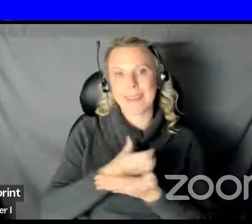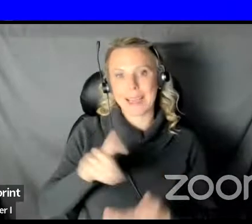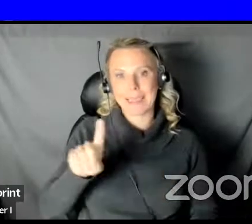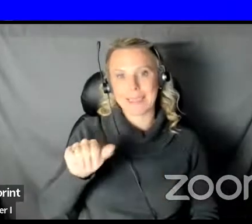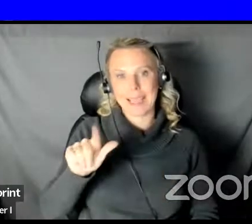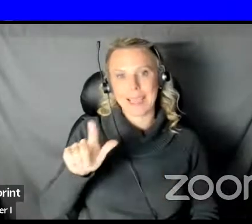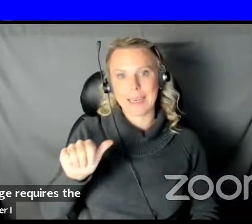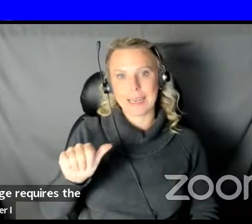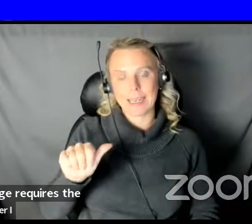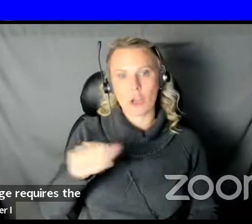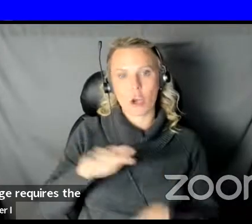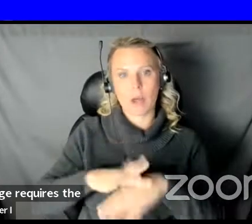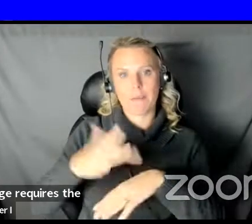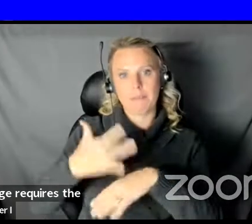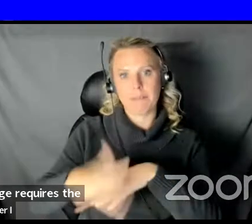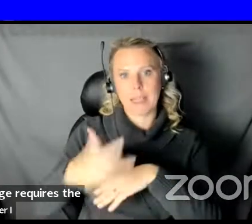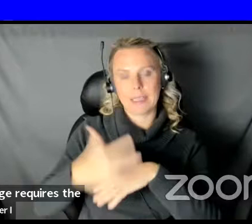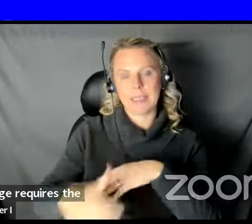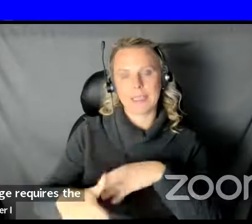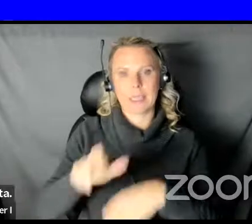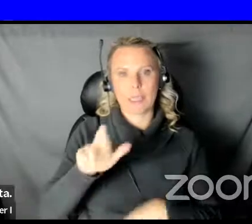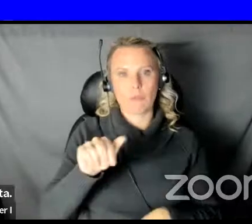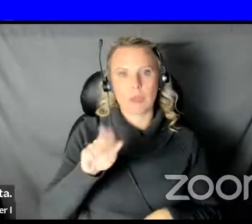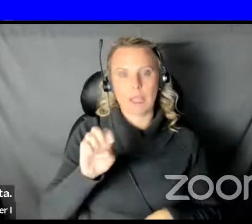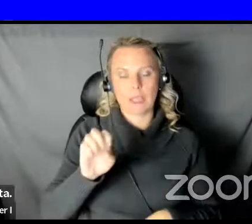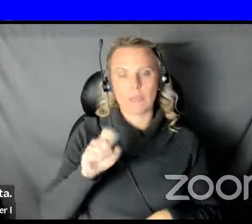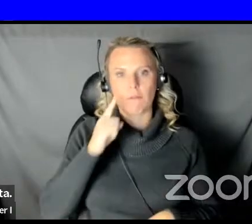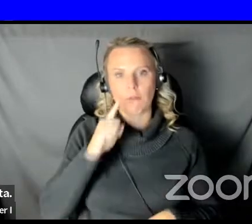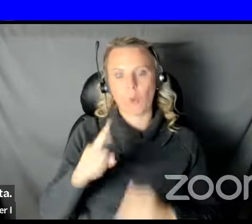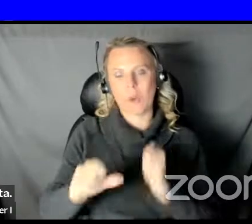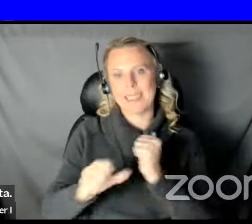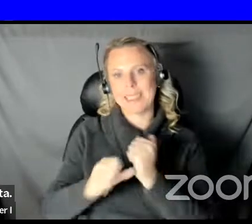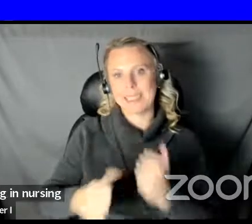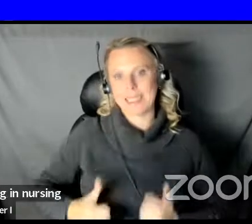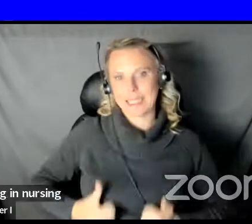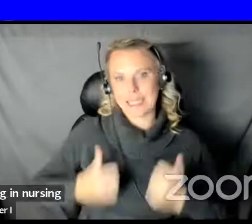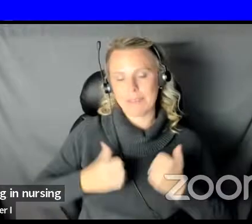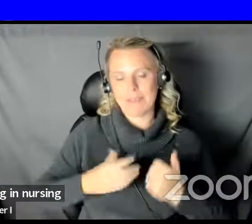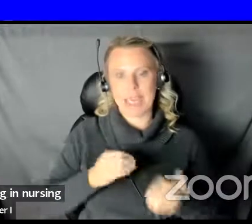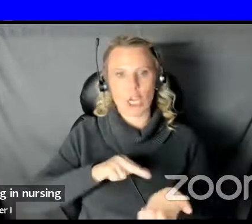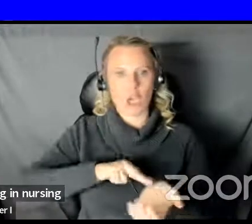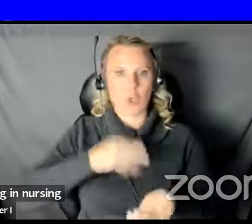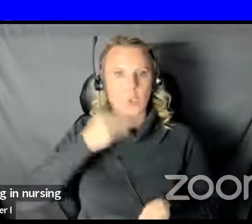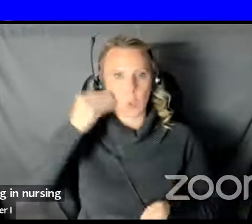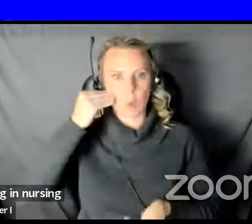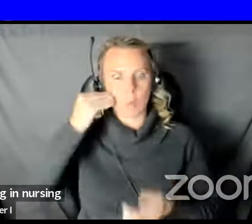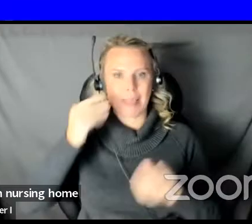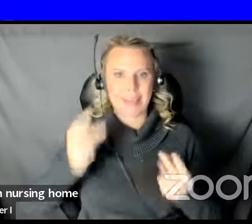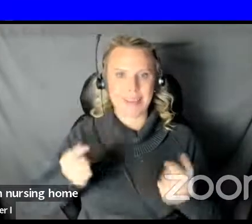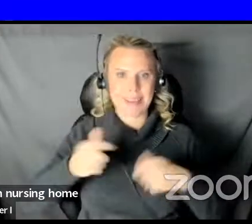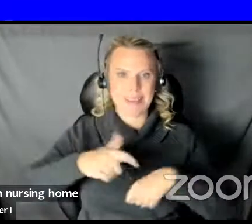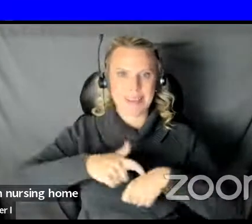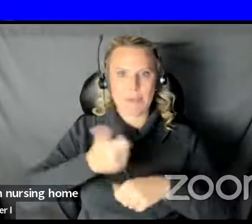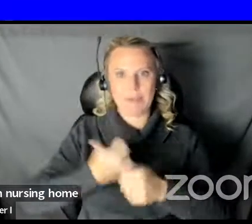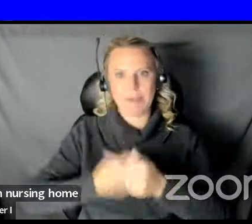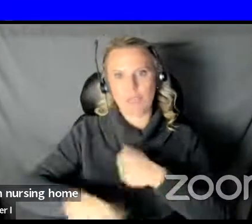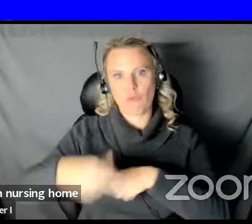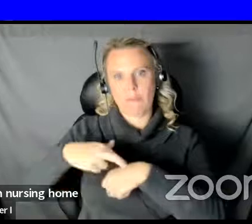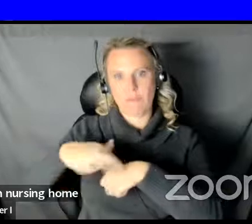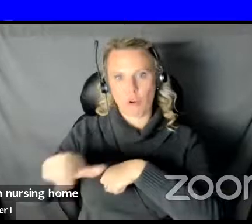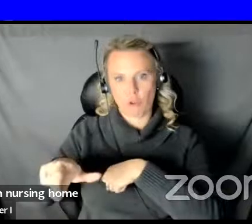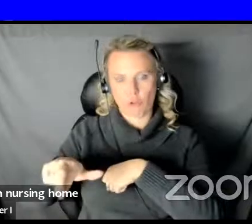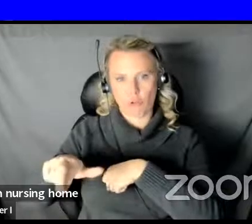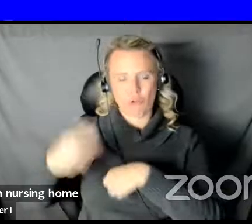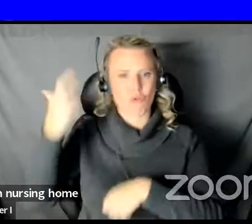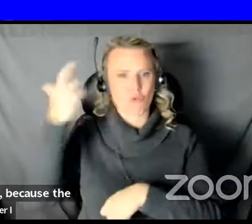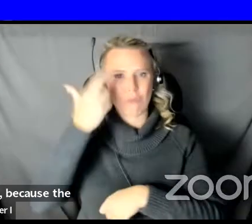on the vacancy rates of assisted living and nursing home facilities at the time of each referral. Because